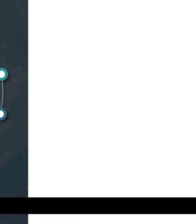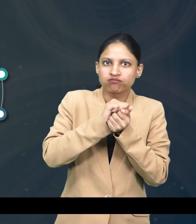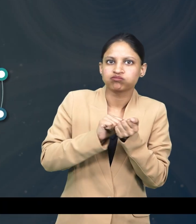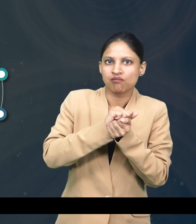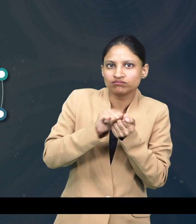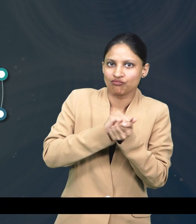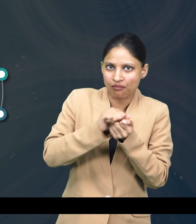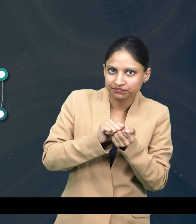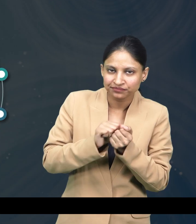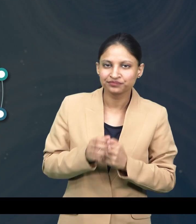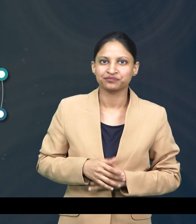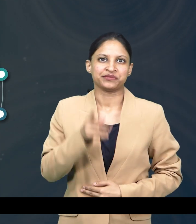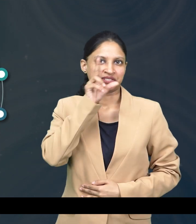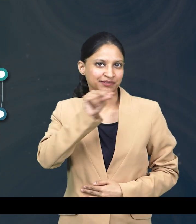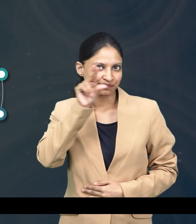chewing,